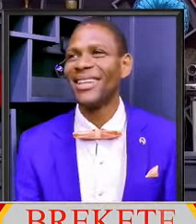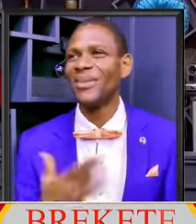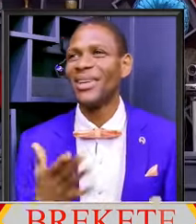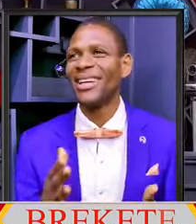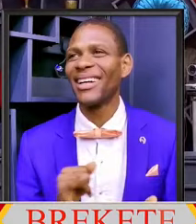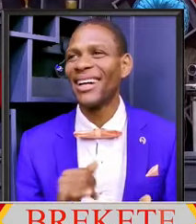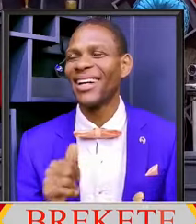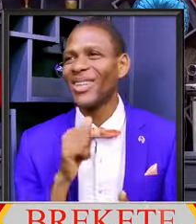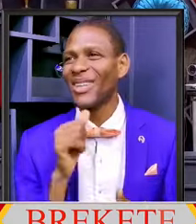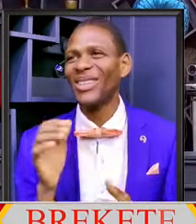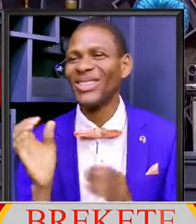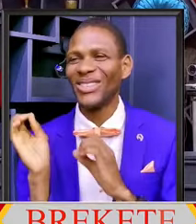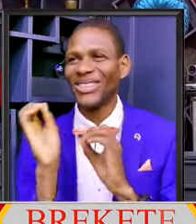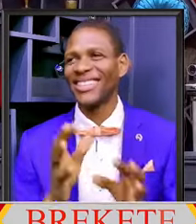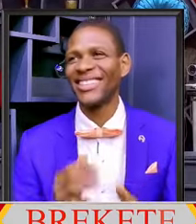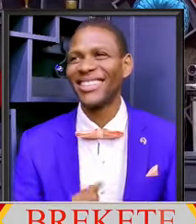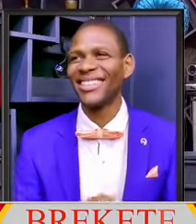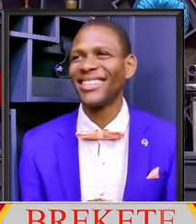Make her not throw him.